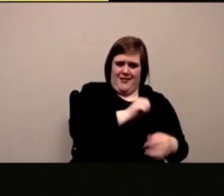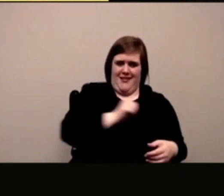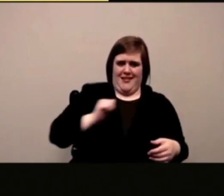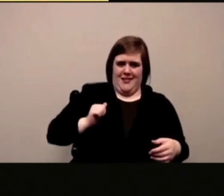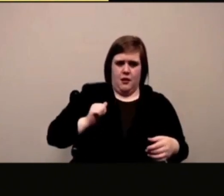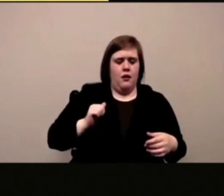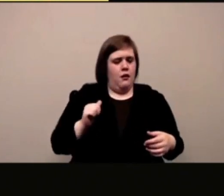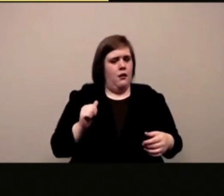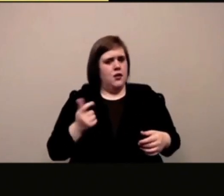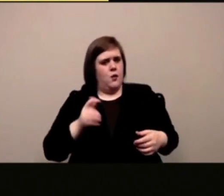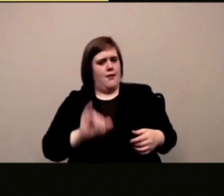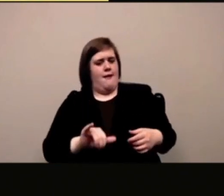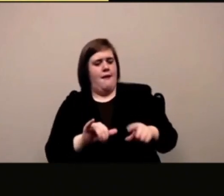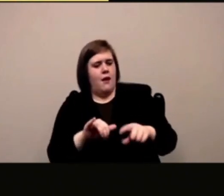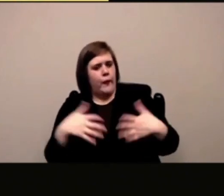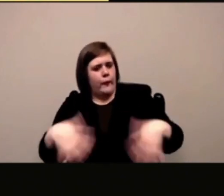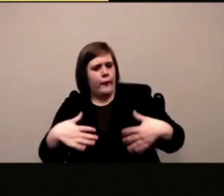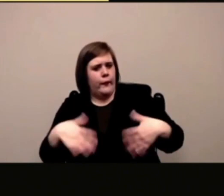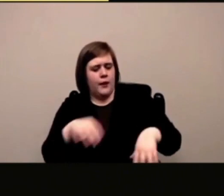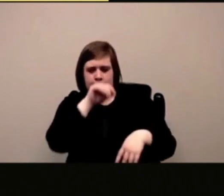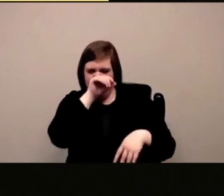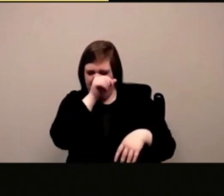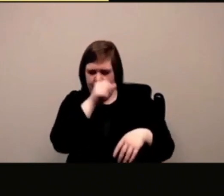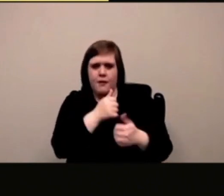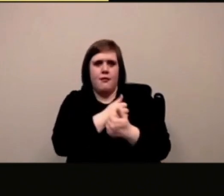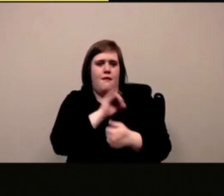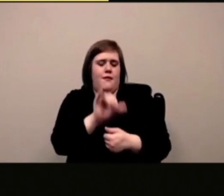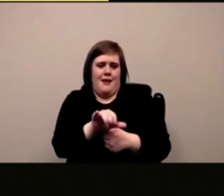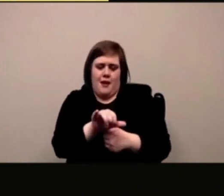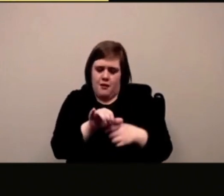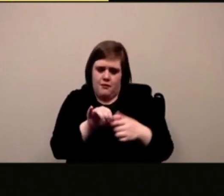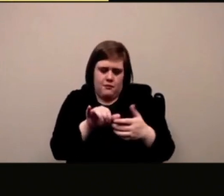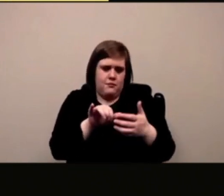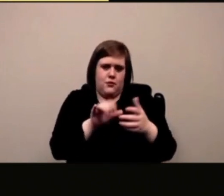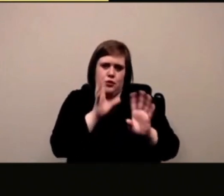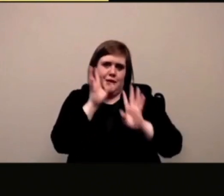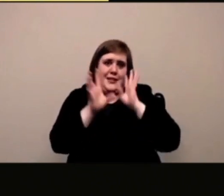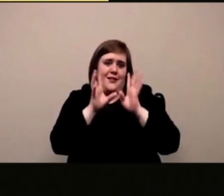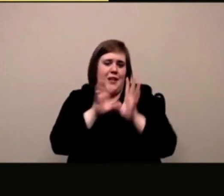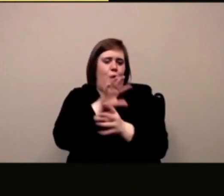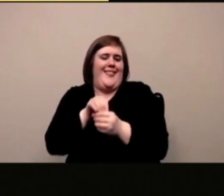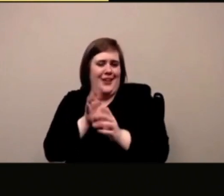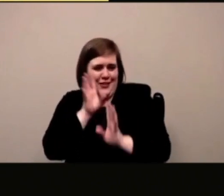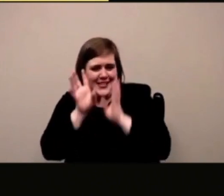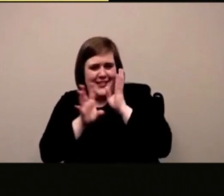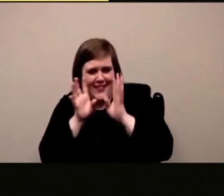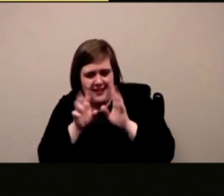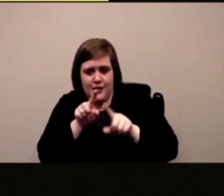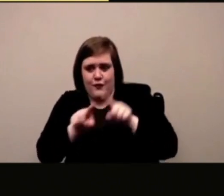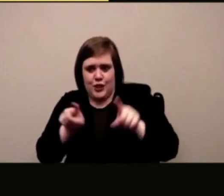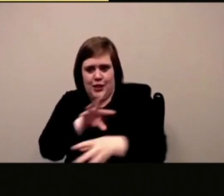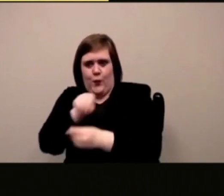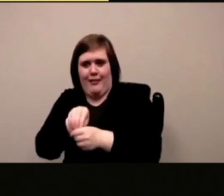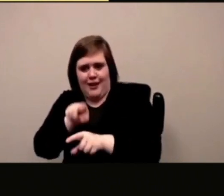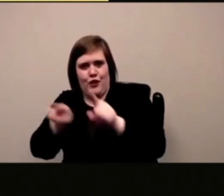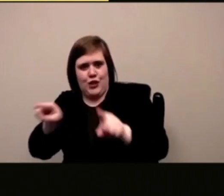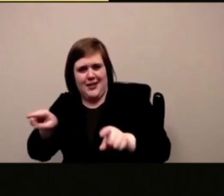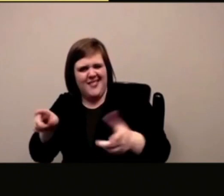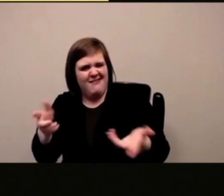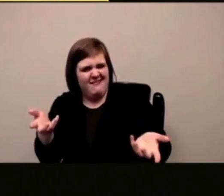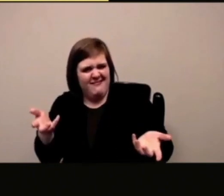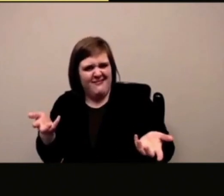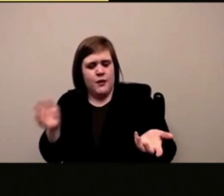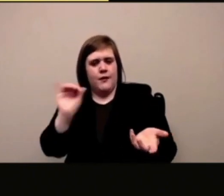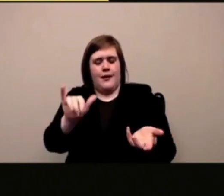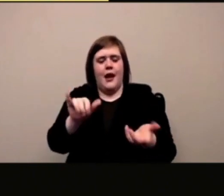think that's the thing I love about that. There's creativity within creativity, diversity within diversity. So, we have to